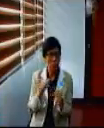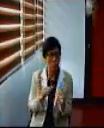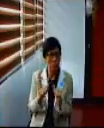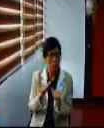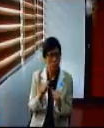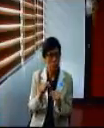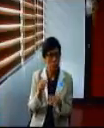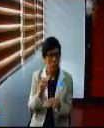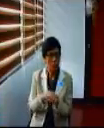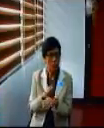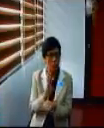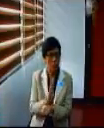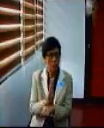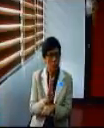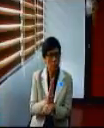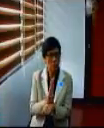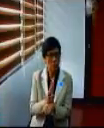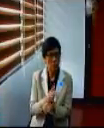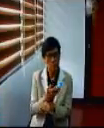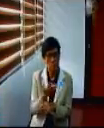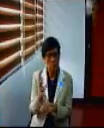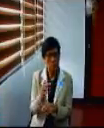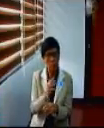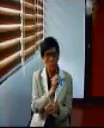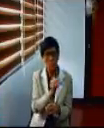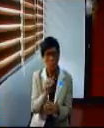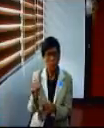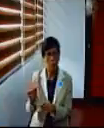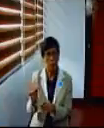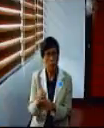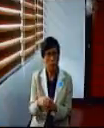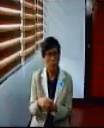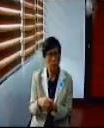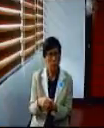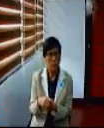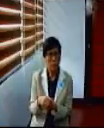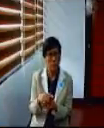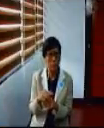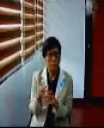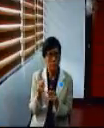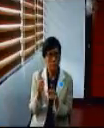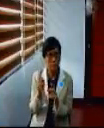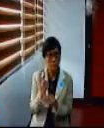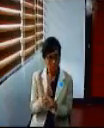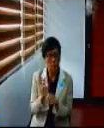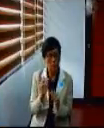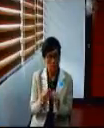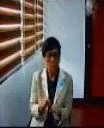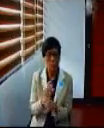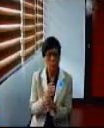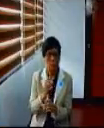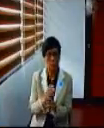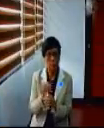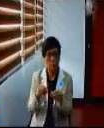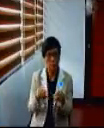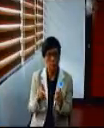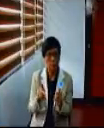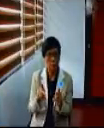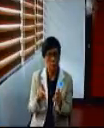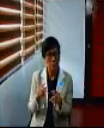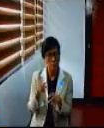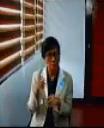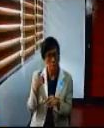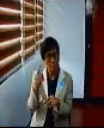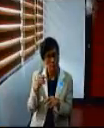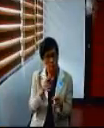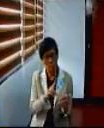businesses, on the respect of human rights. It will also create opportunities for access to remedy